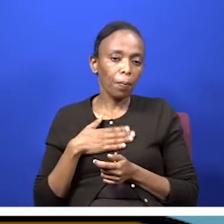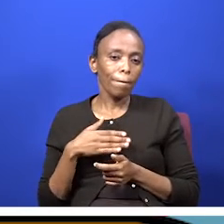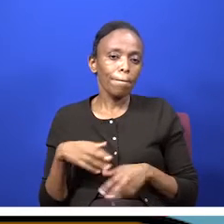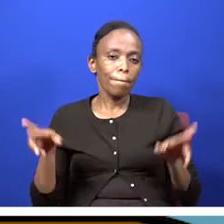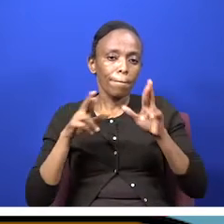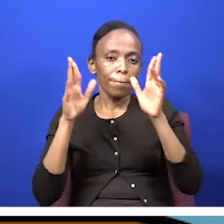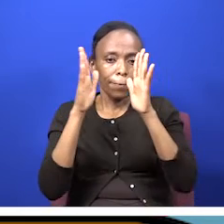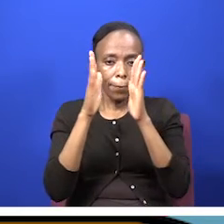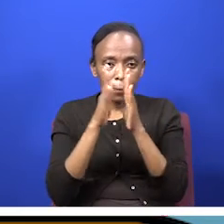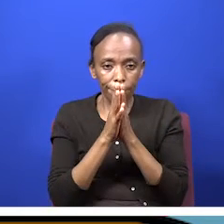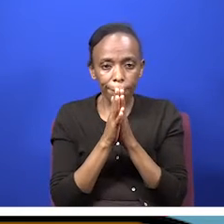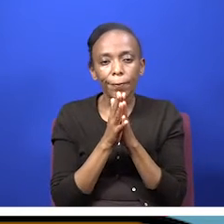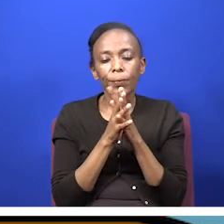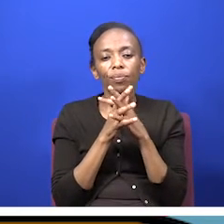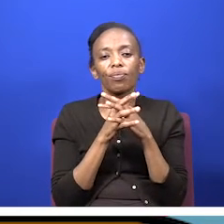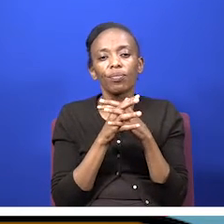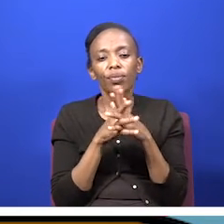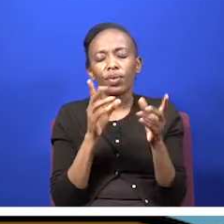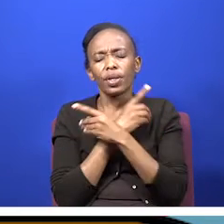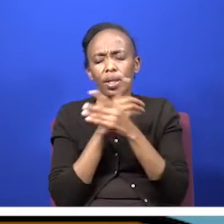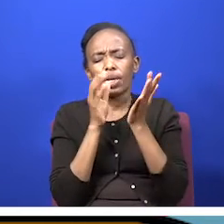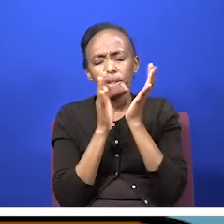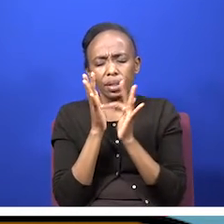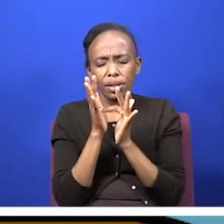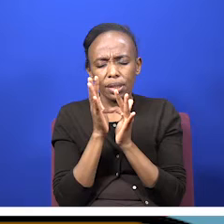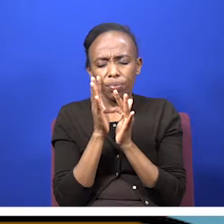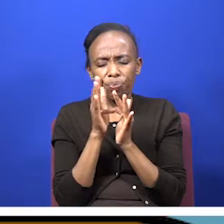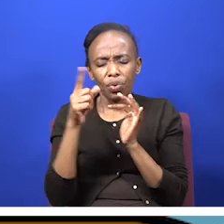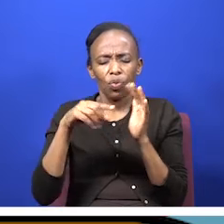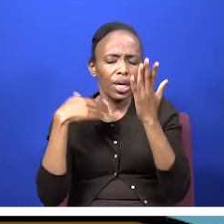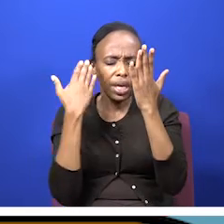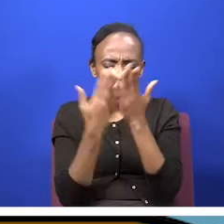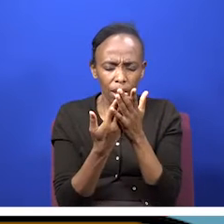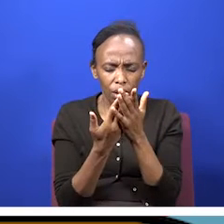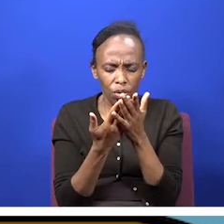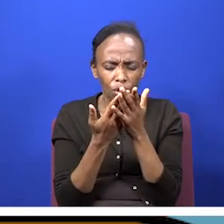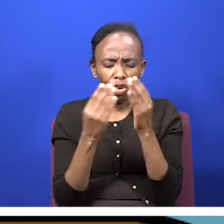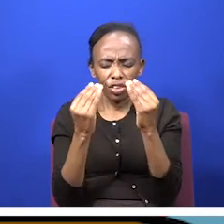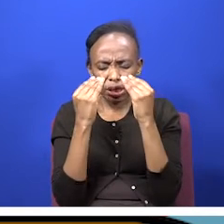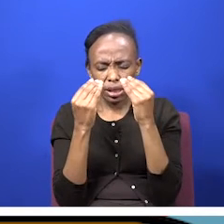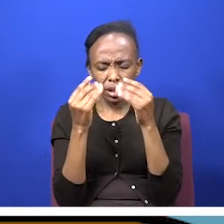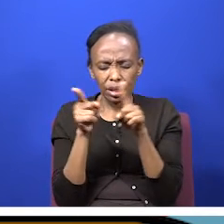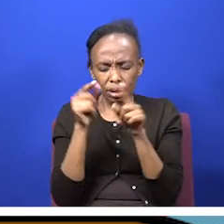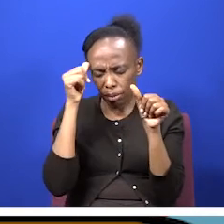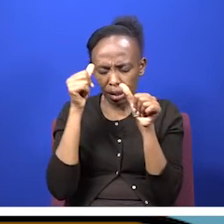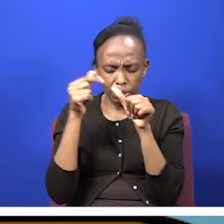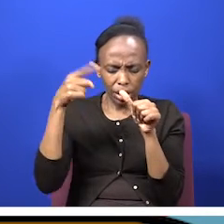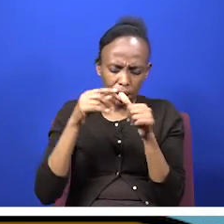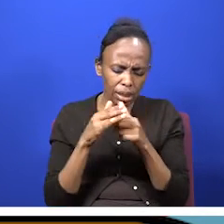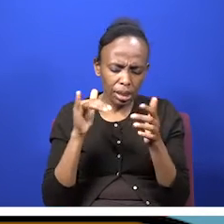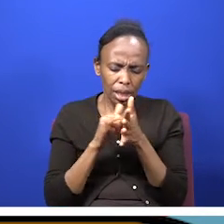close my eyes, ready to pray. Dear Jesus, we thank you for teaching us